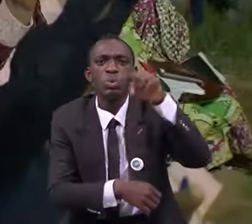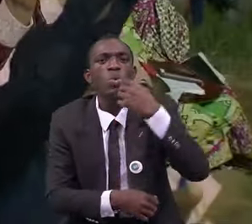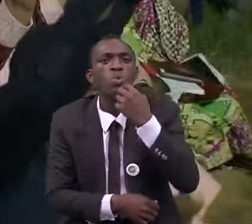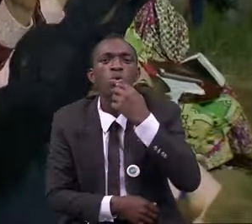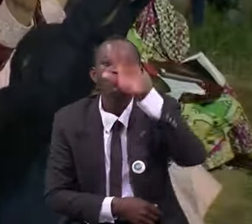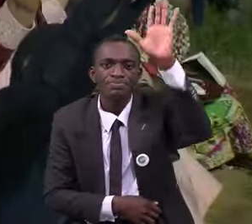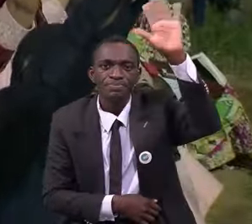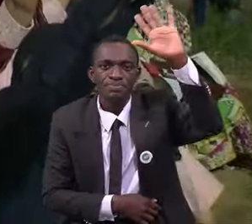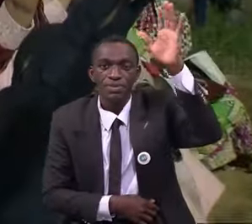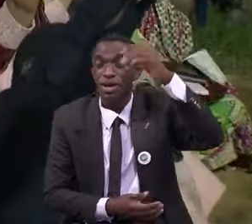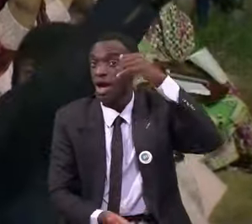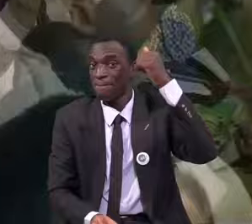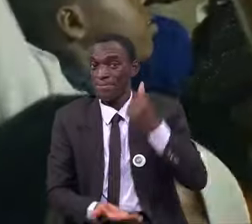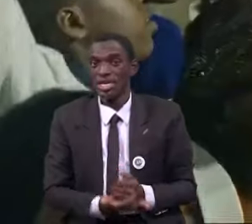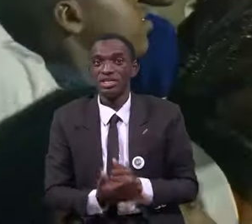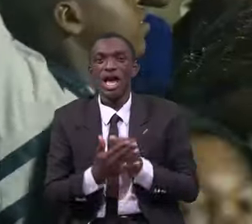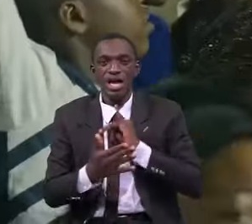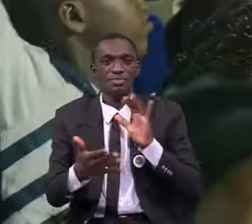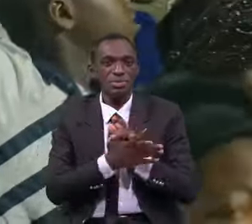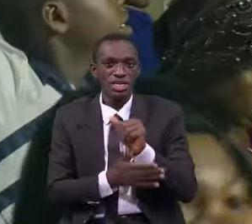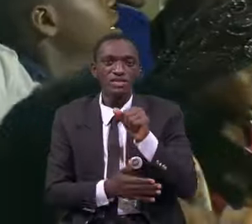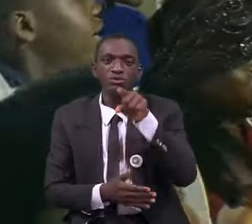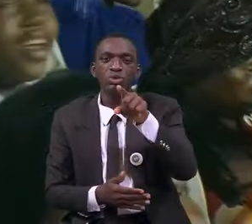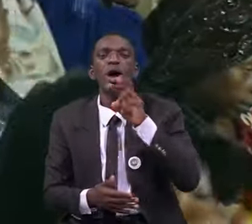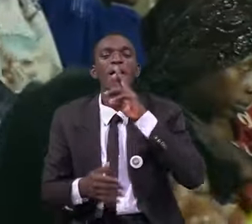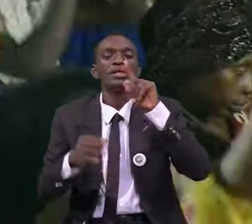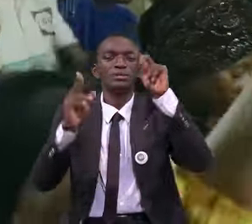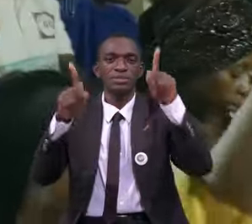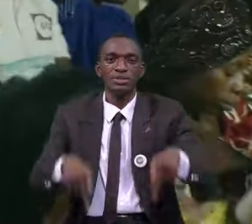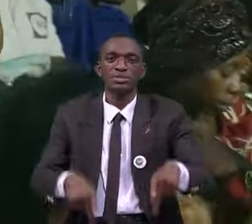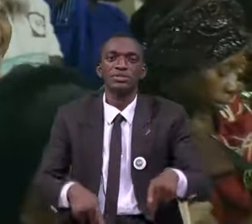Amen. I believe you are the one.